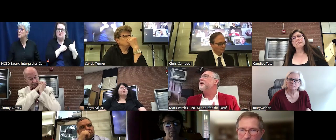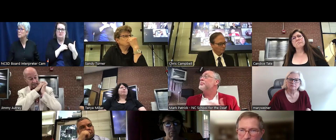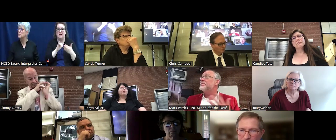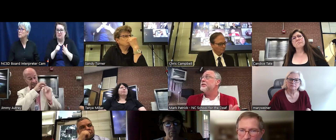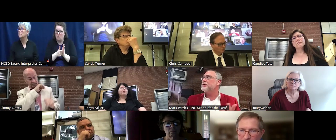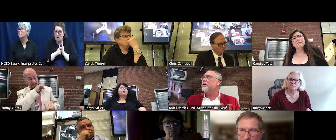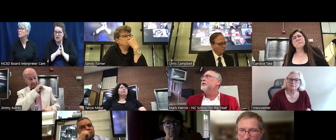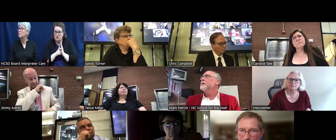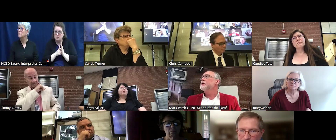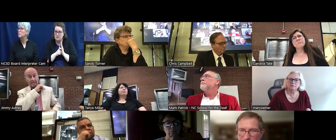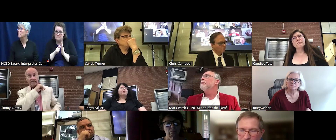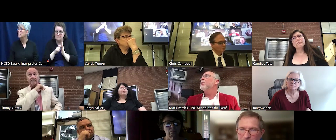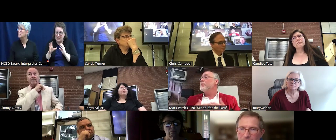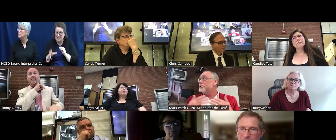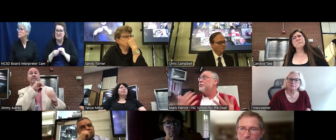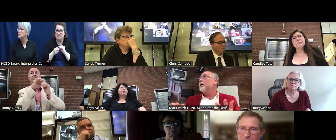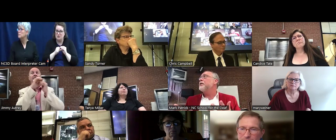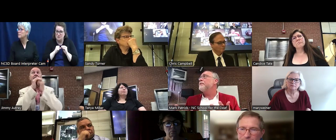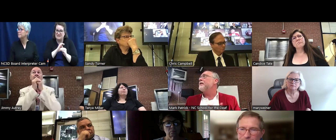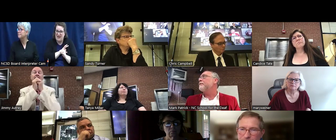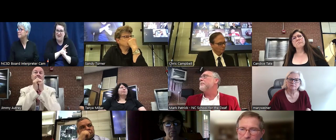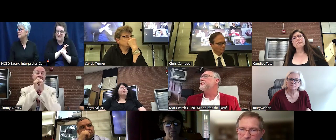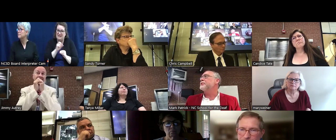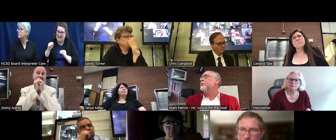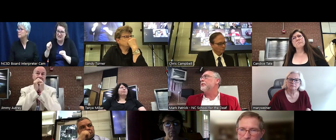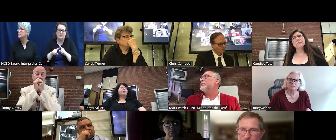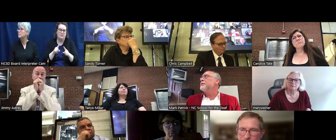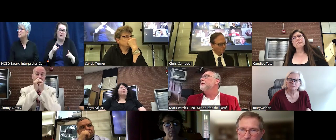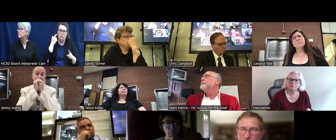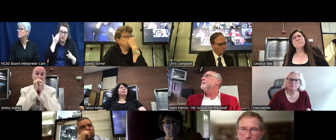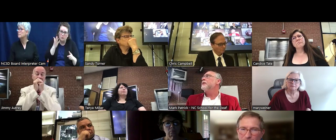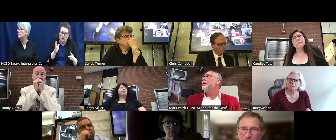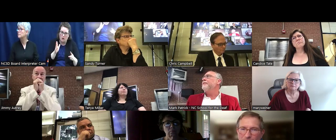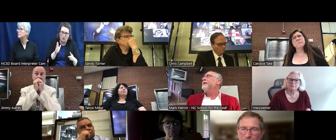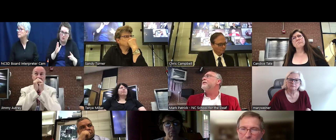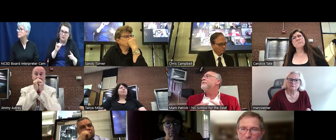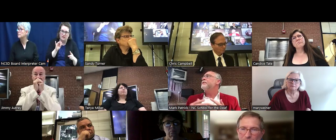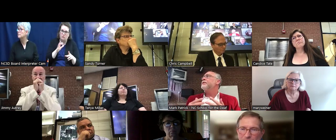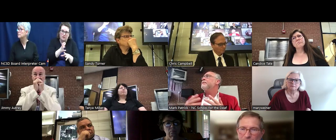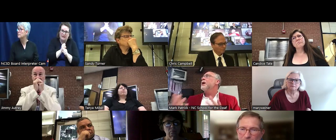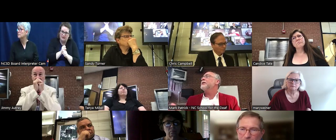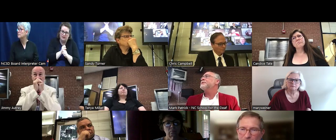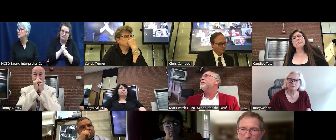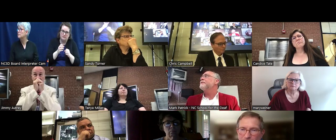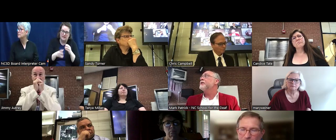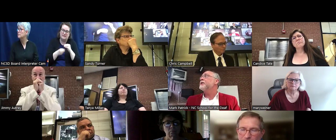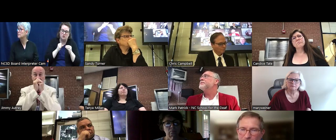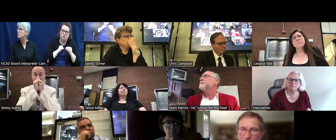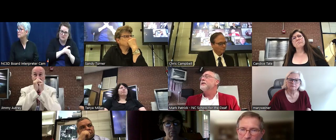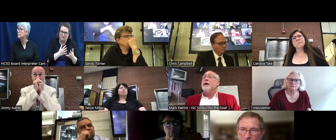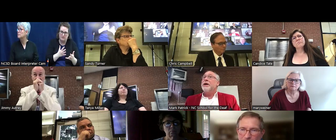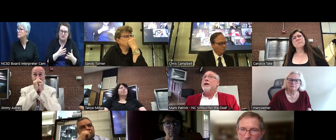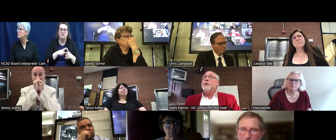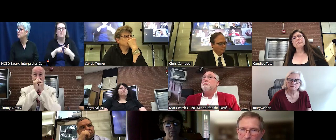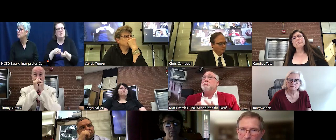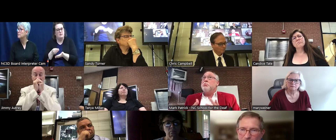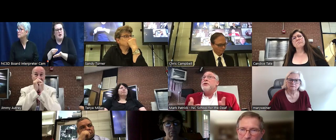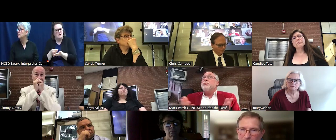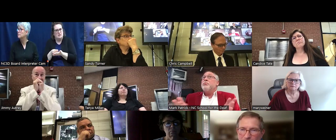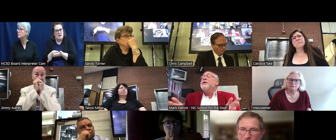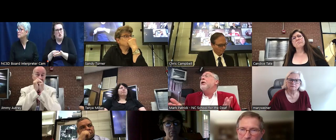staffing potentially, but we do not know that information. And then the monetary funds,